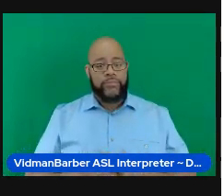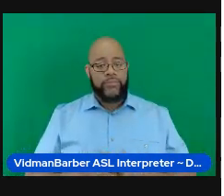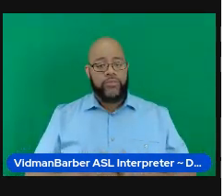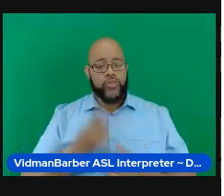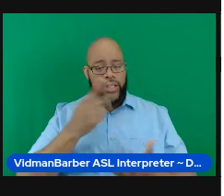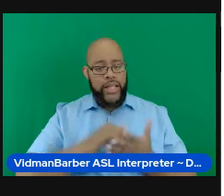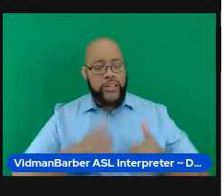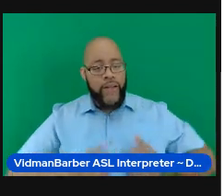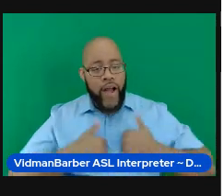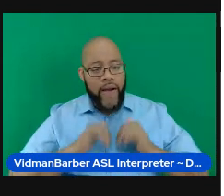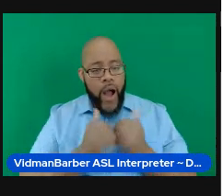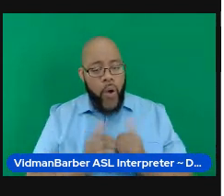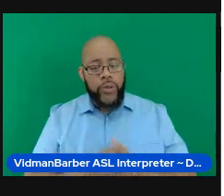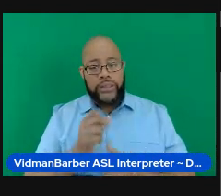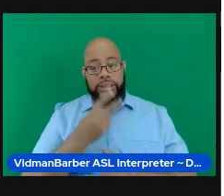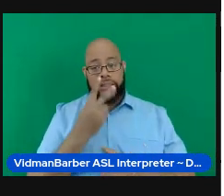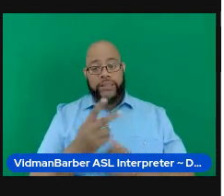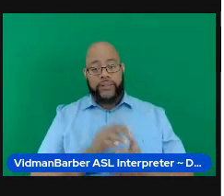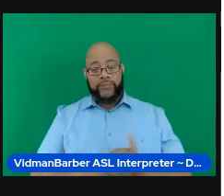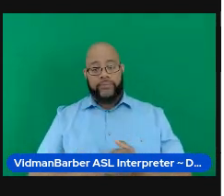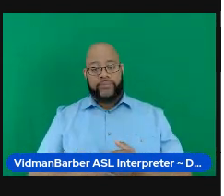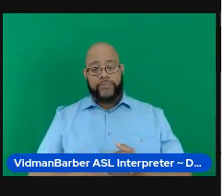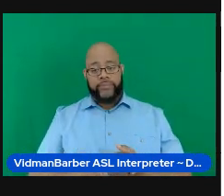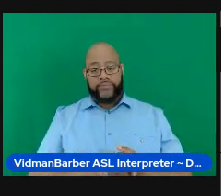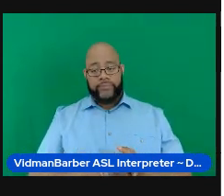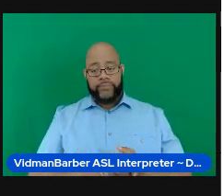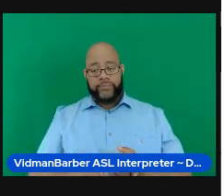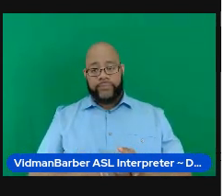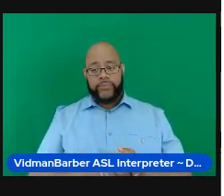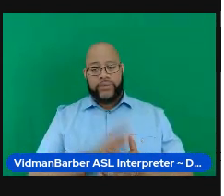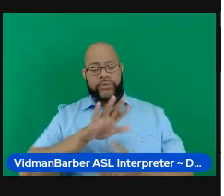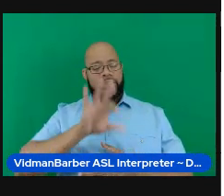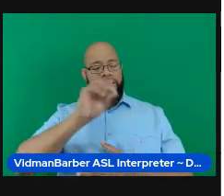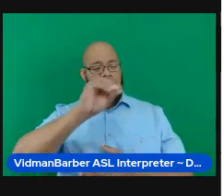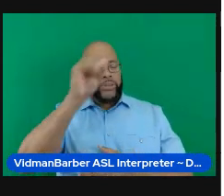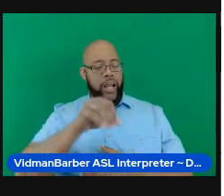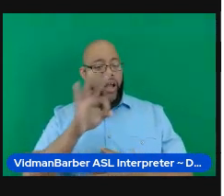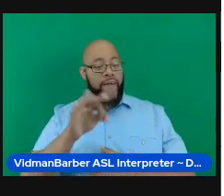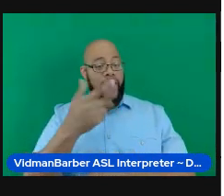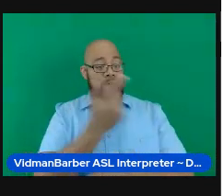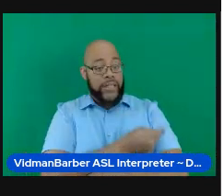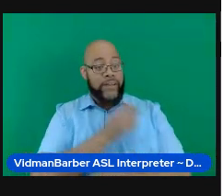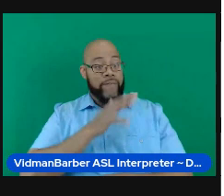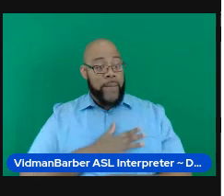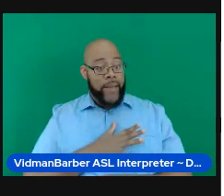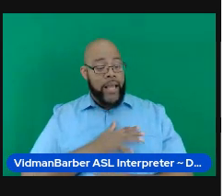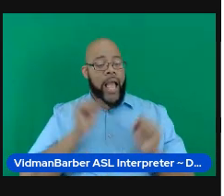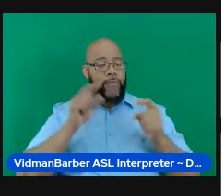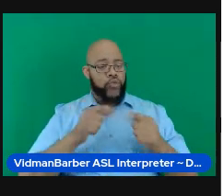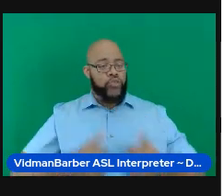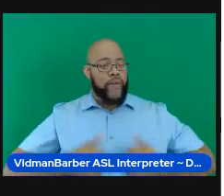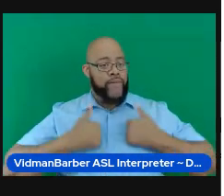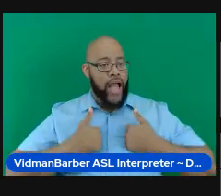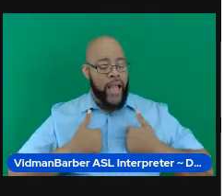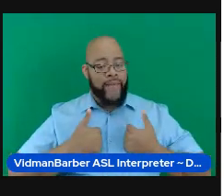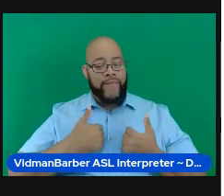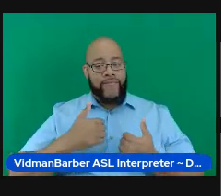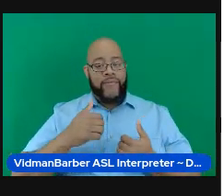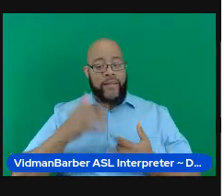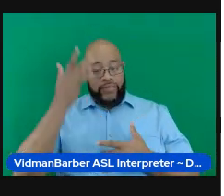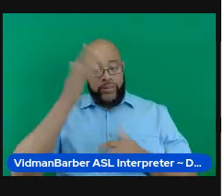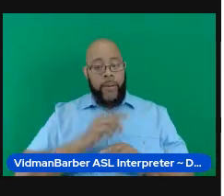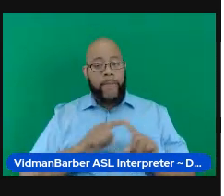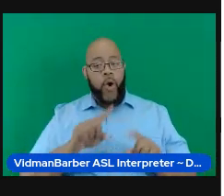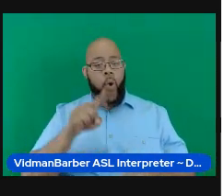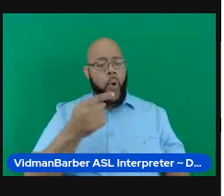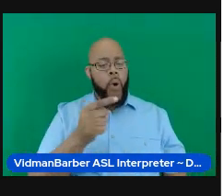survival. What you can see here is that about 90% of the vaccinated females were able to survive the infection, but